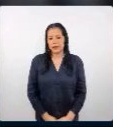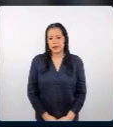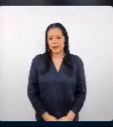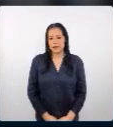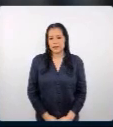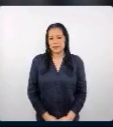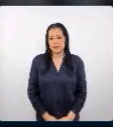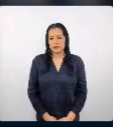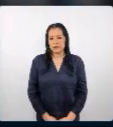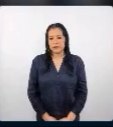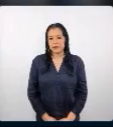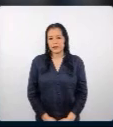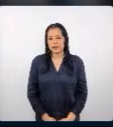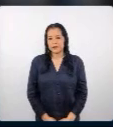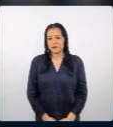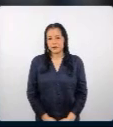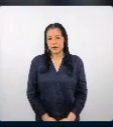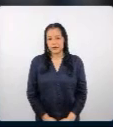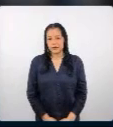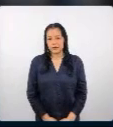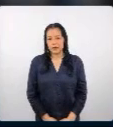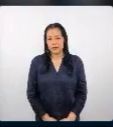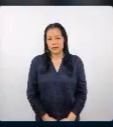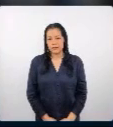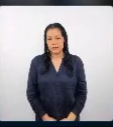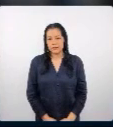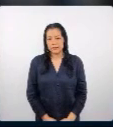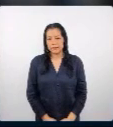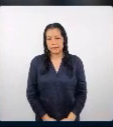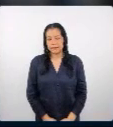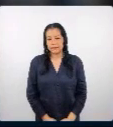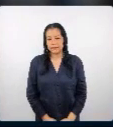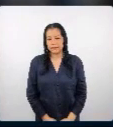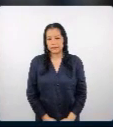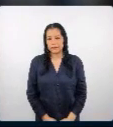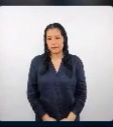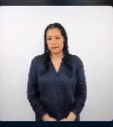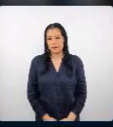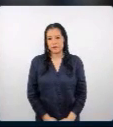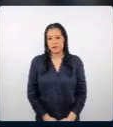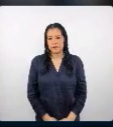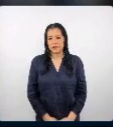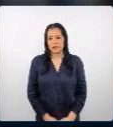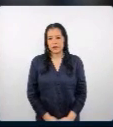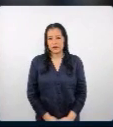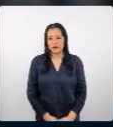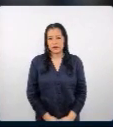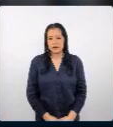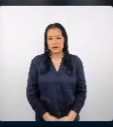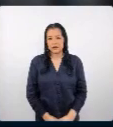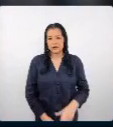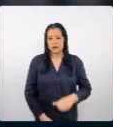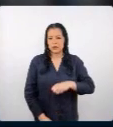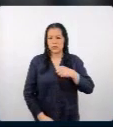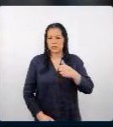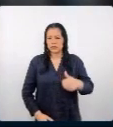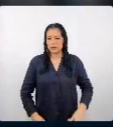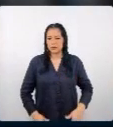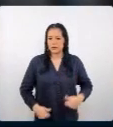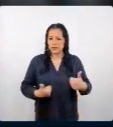part of the most resilient, modern and multifaceted city like